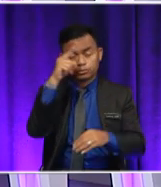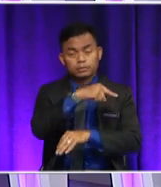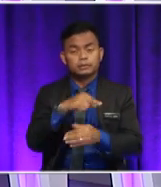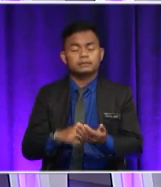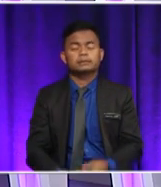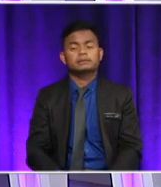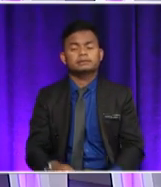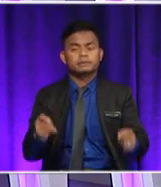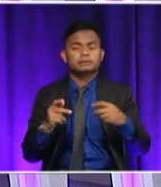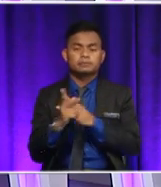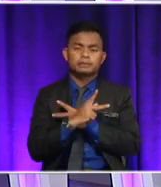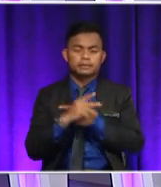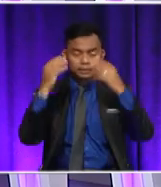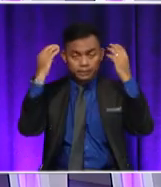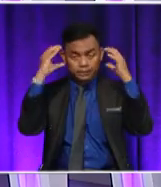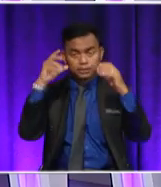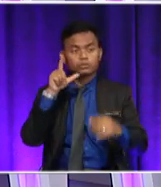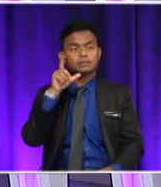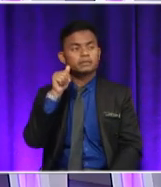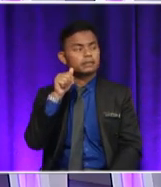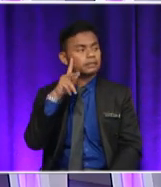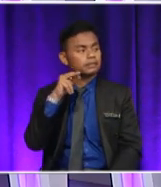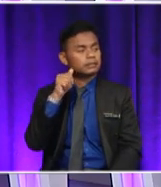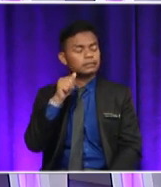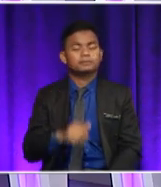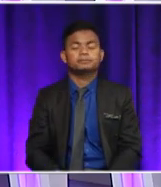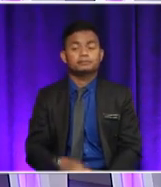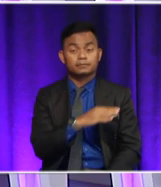thank Teacher Liana. Thank you so much for taking us on this